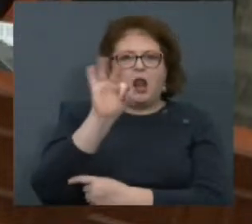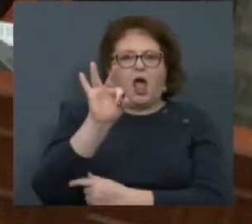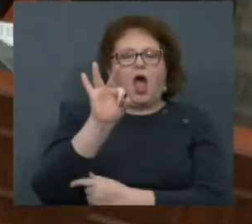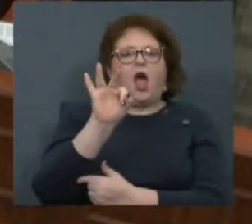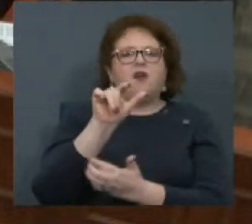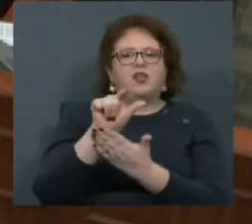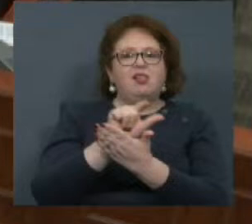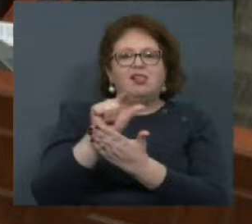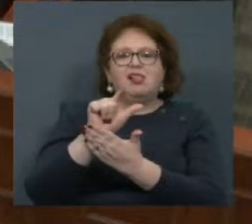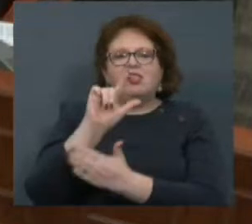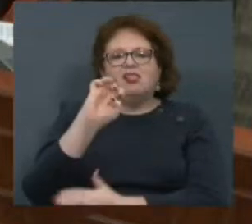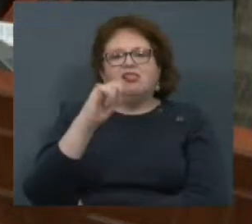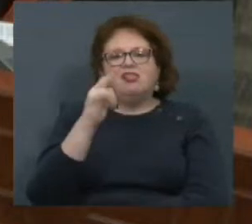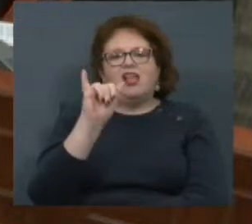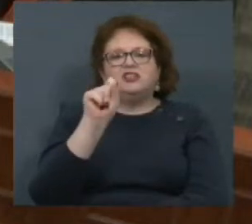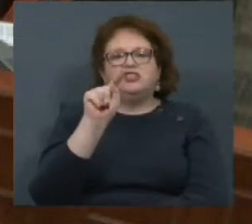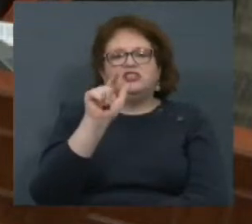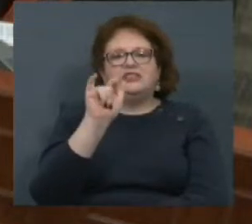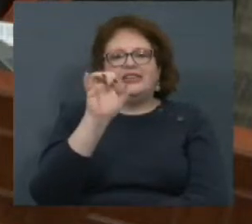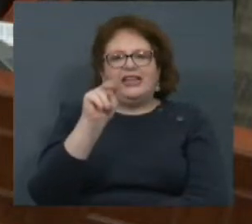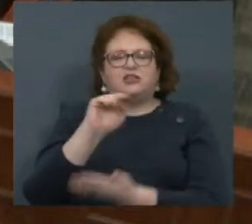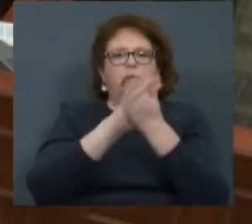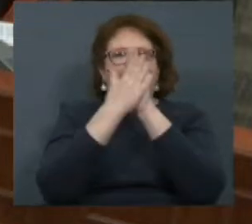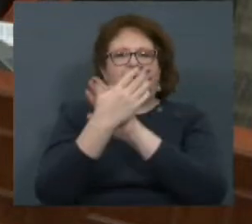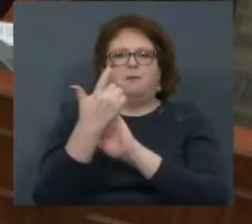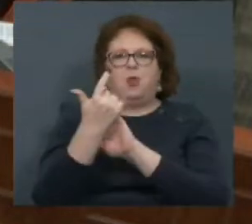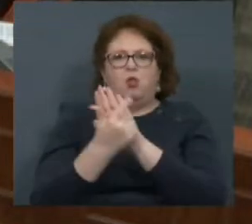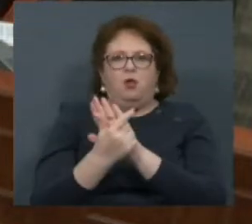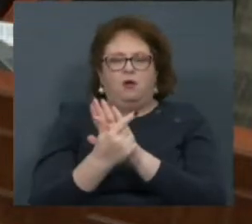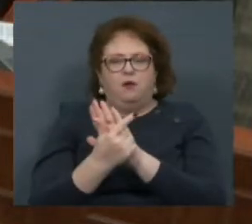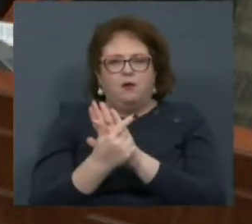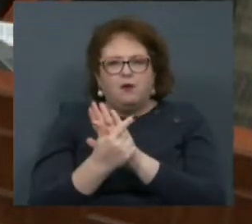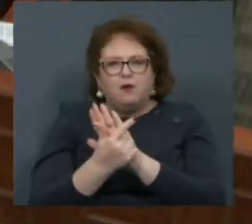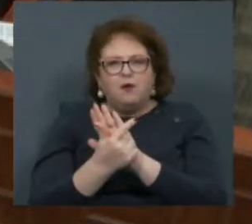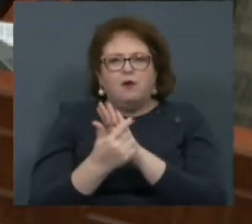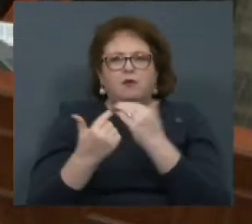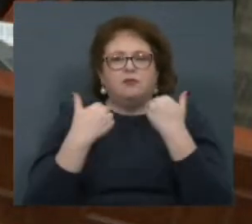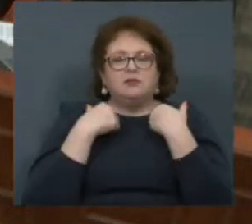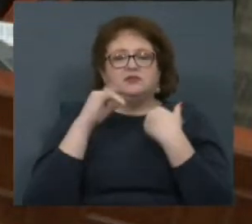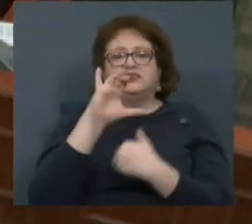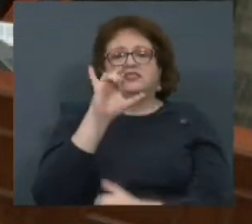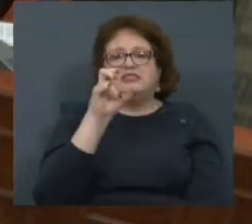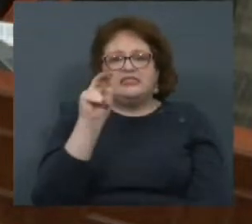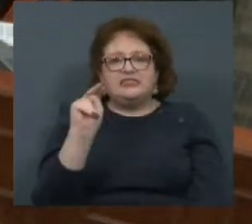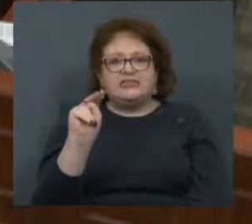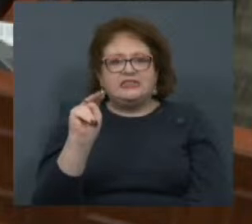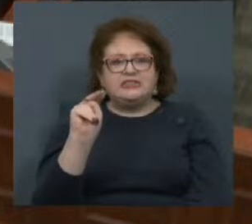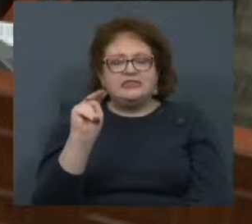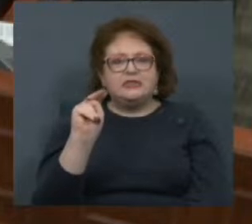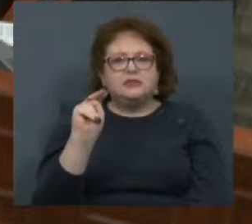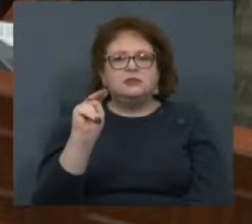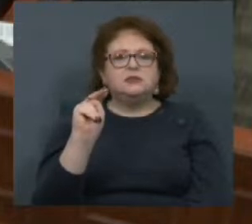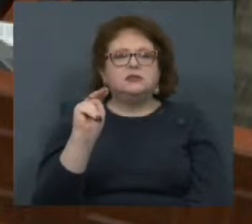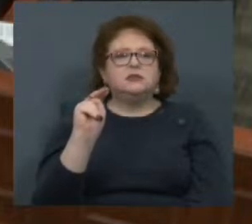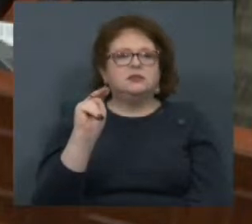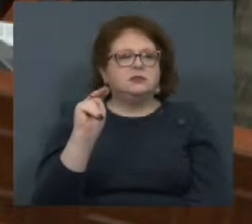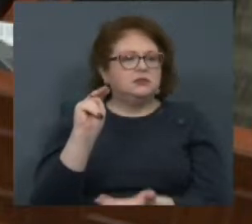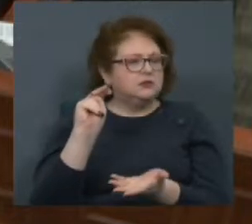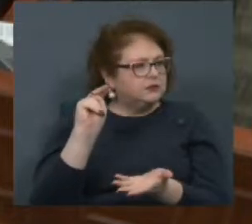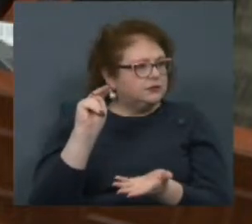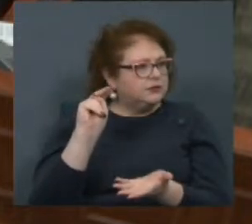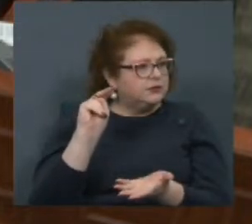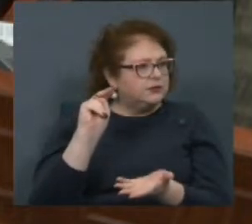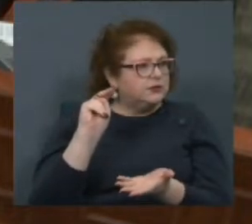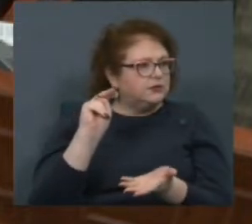45% of what wealthy elites supported became law, right? And we've had Citizens United since then. So the situation